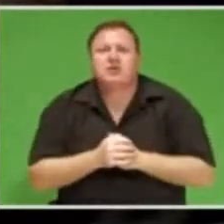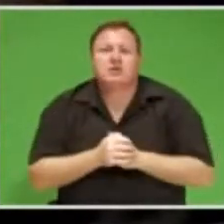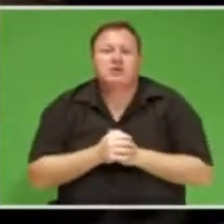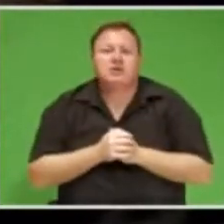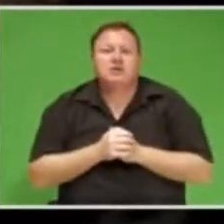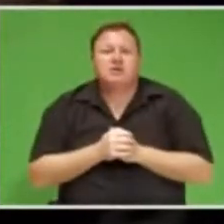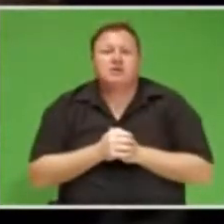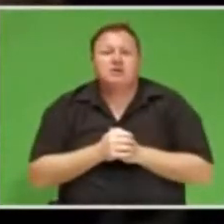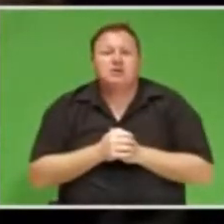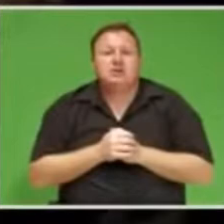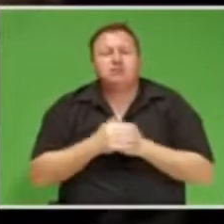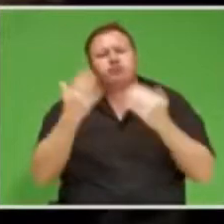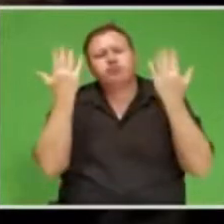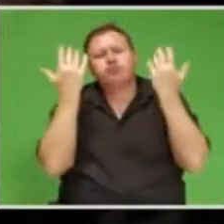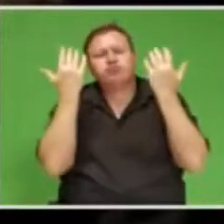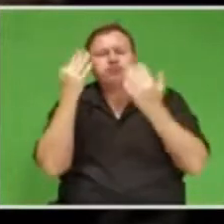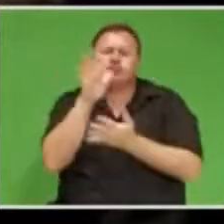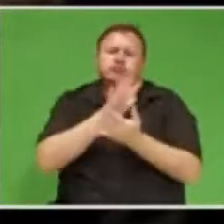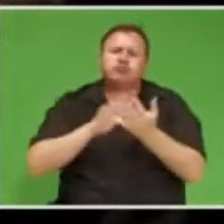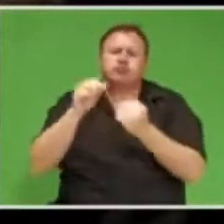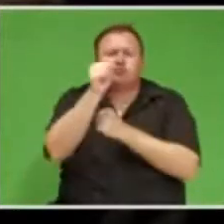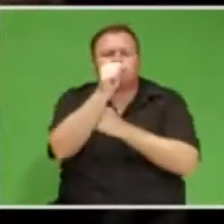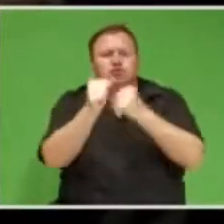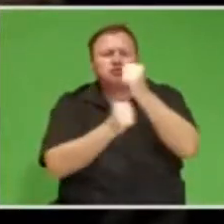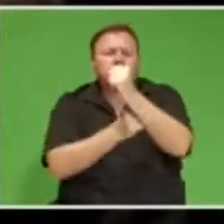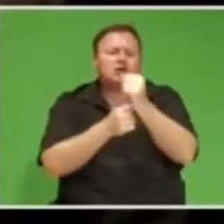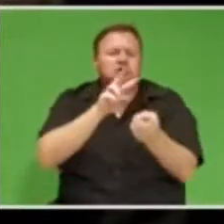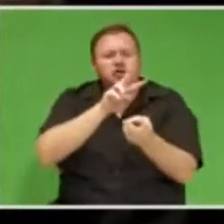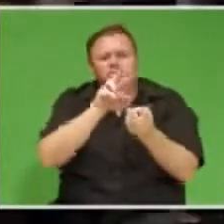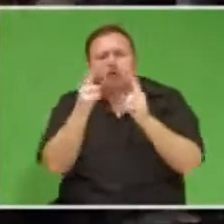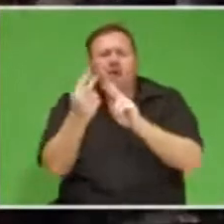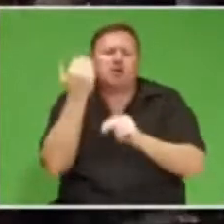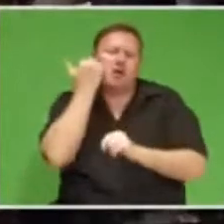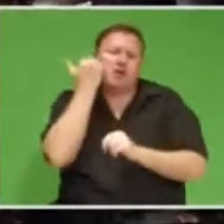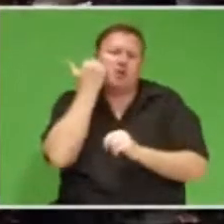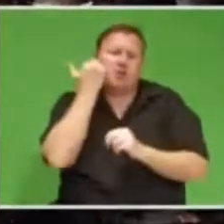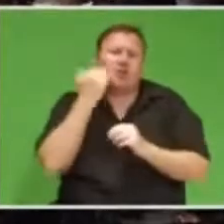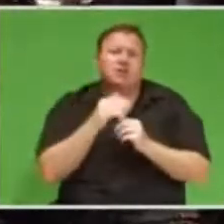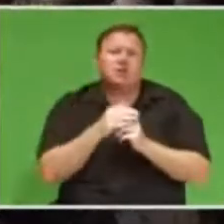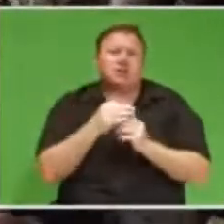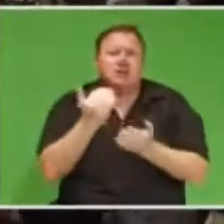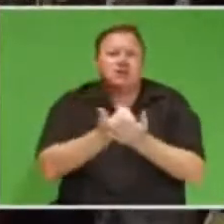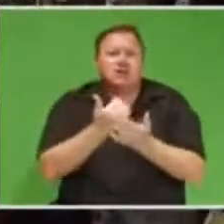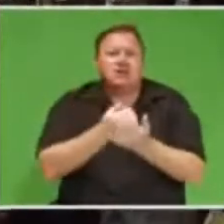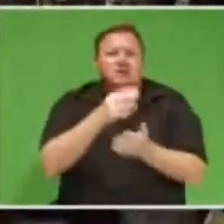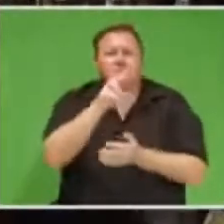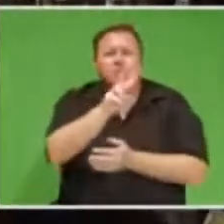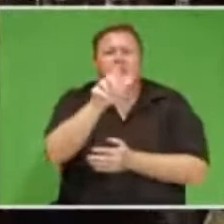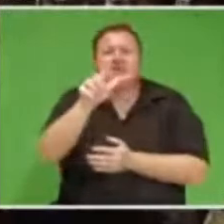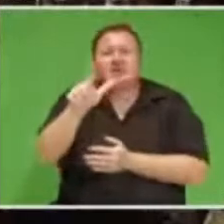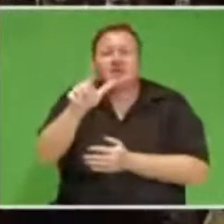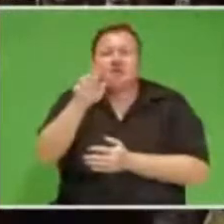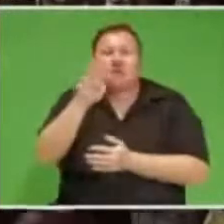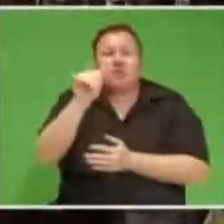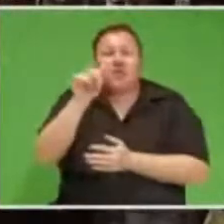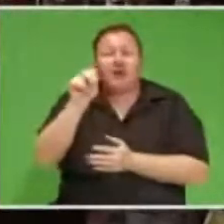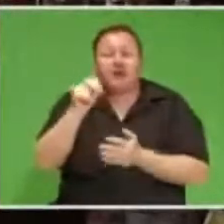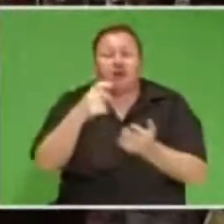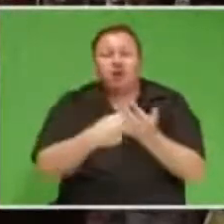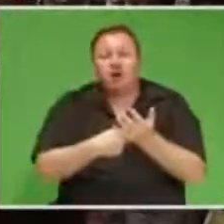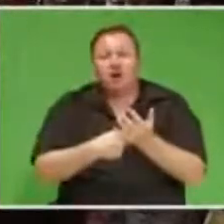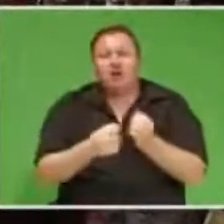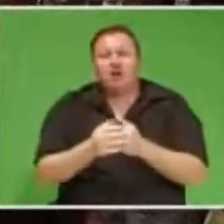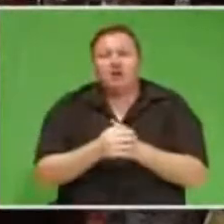saving if we restructure government of some 27 billion rand in the medium